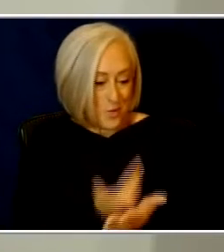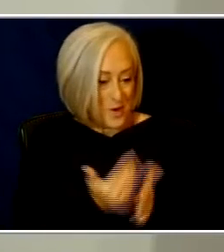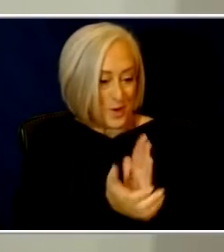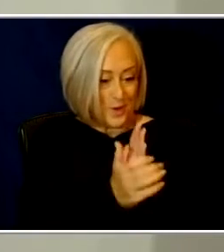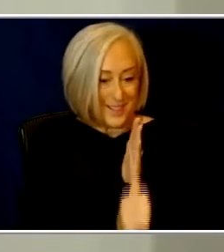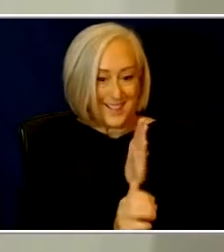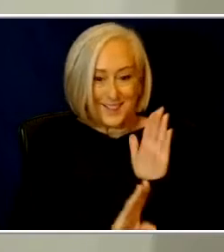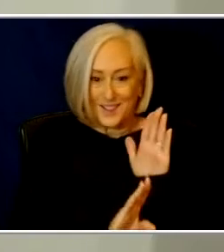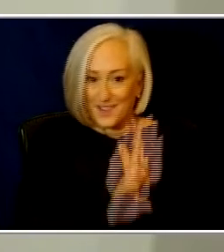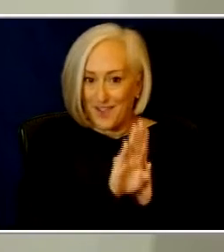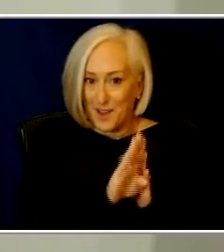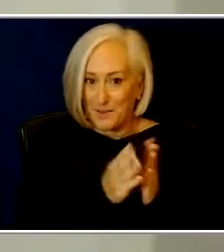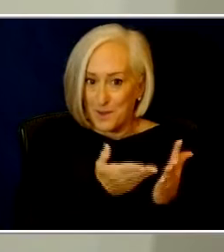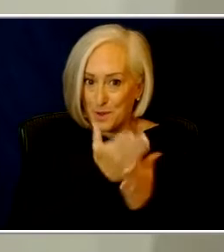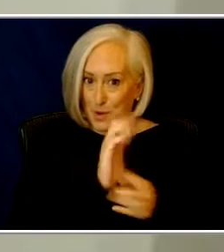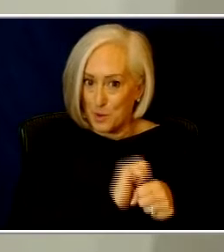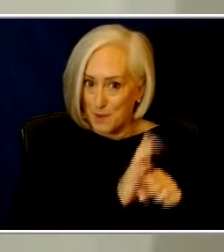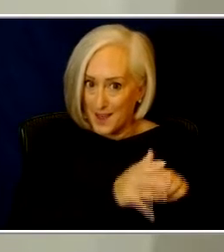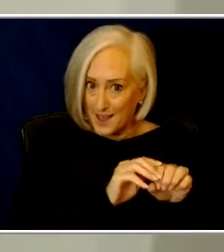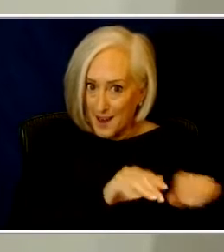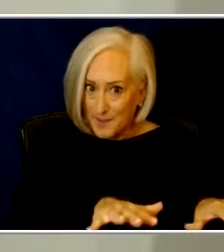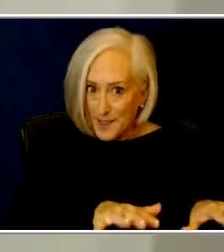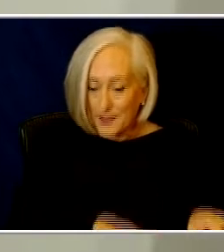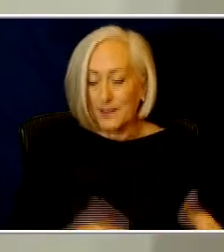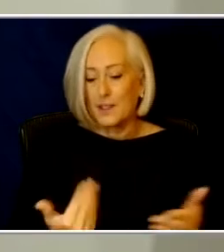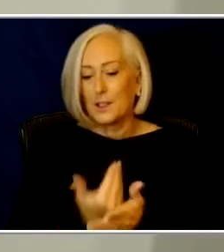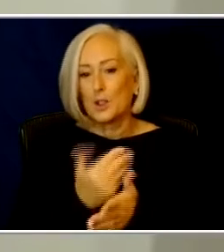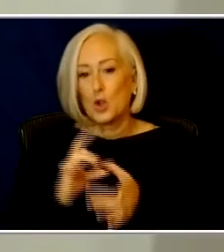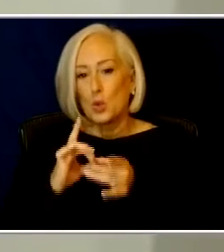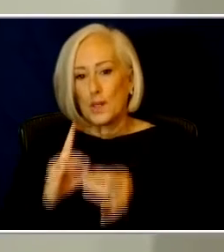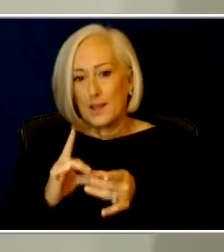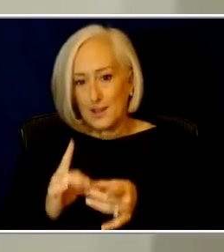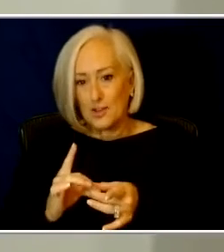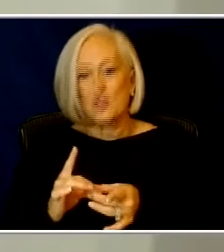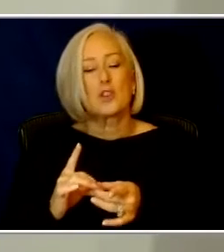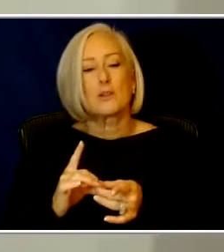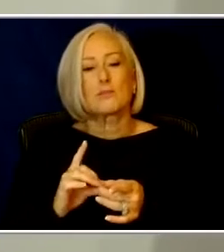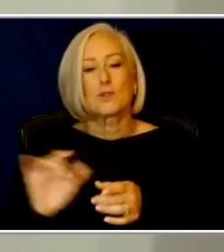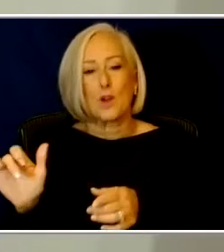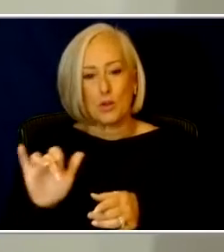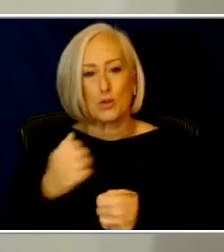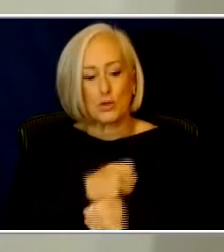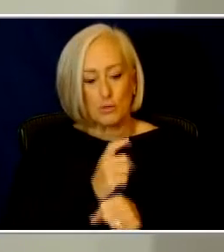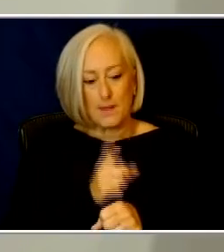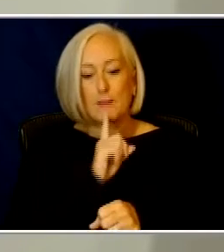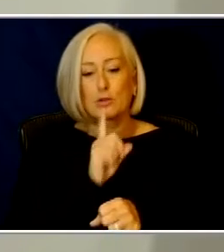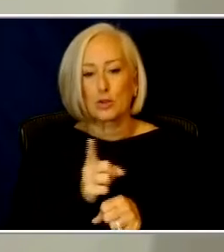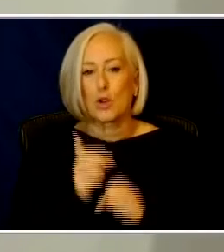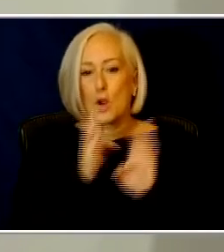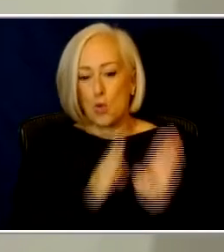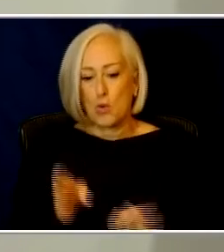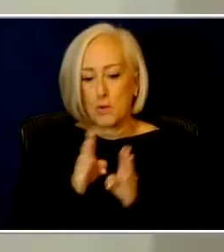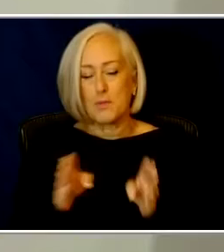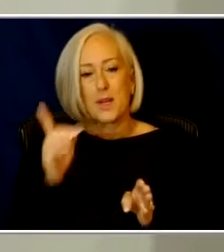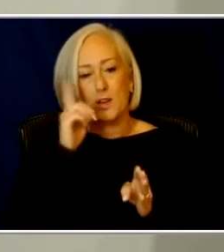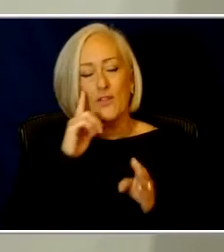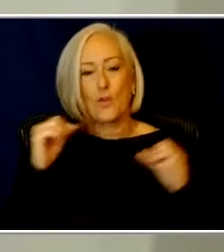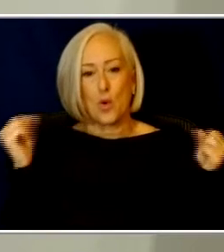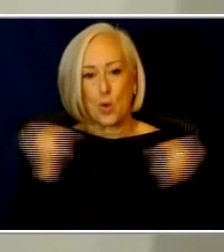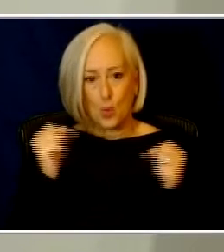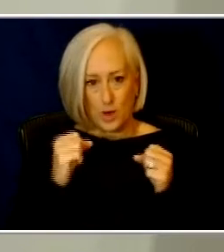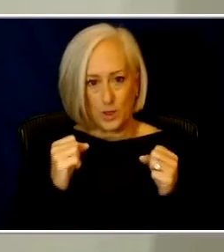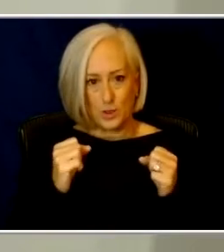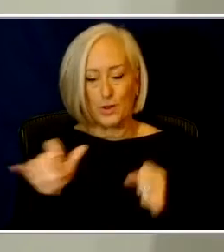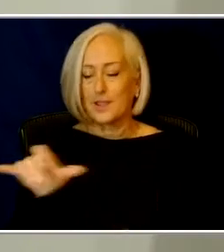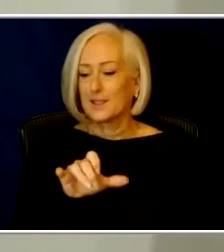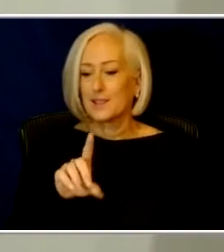lot of new relationships, but continue to make sure that we're preparing for the winter. As Dr. Dishman said,